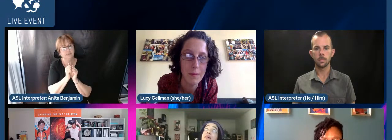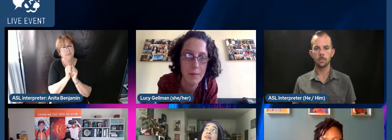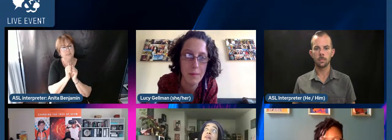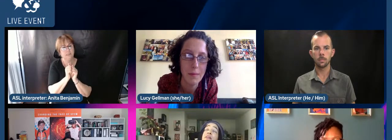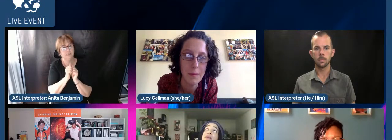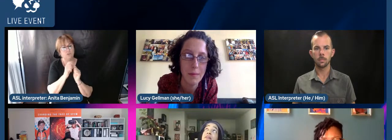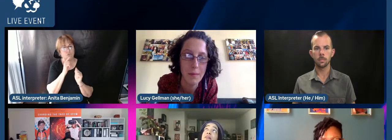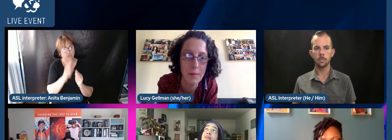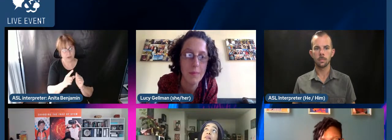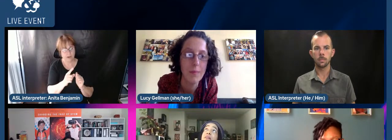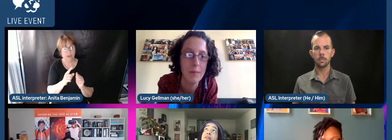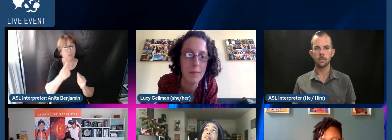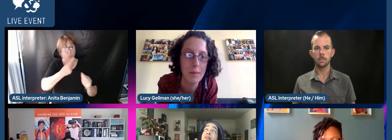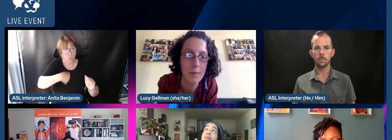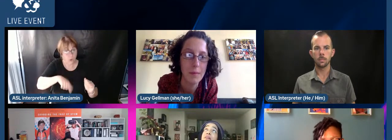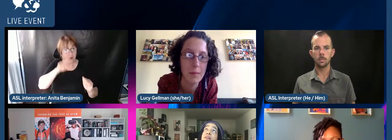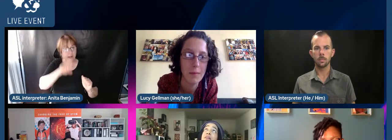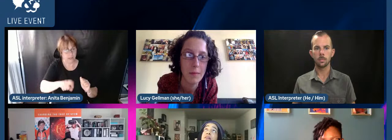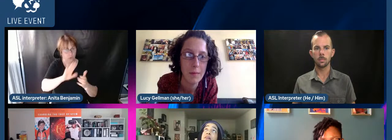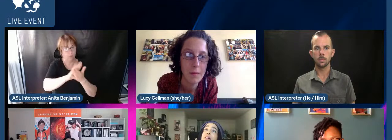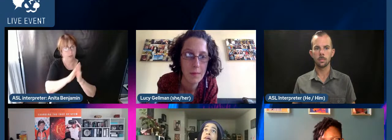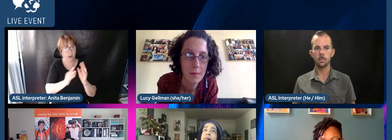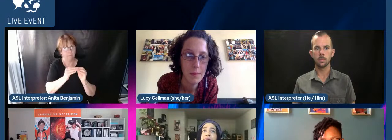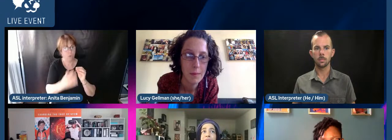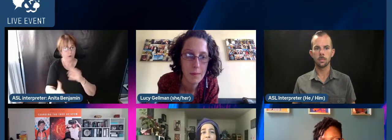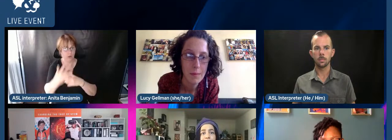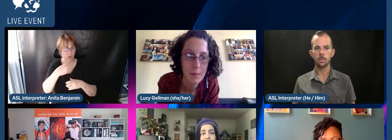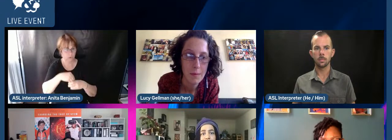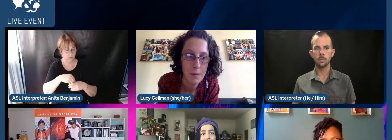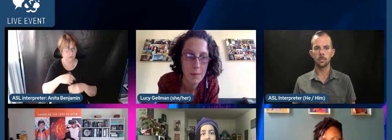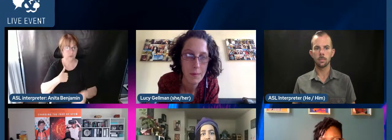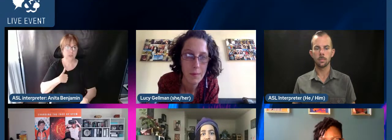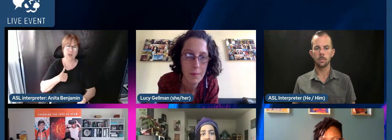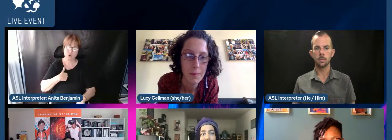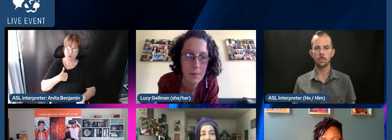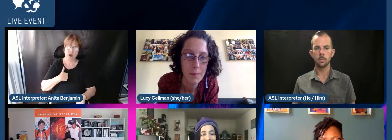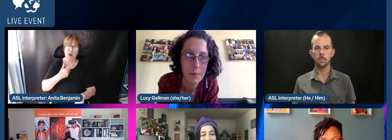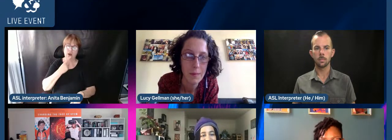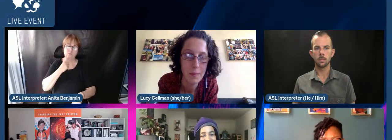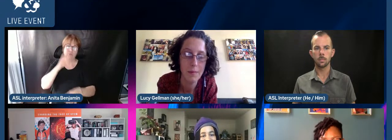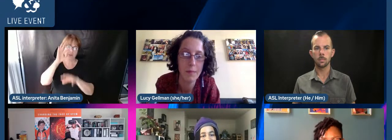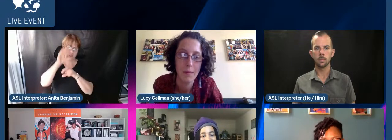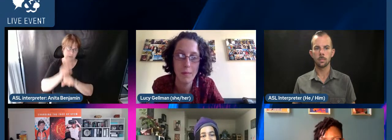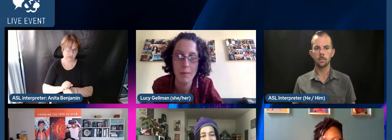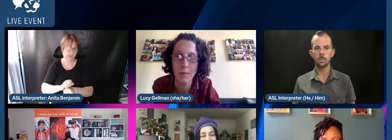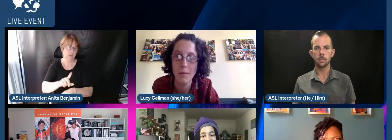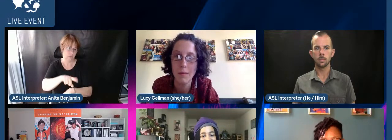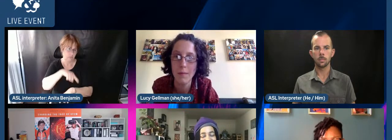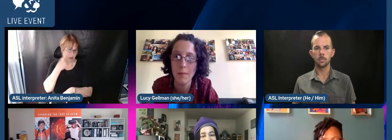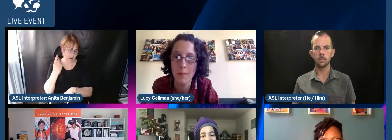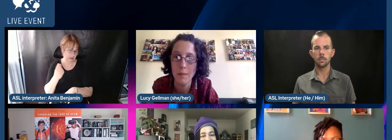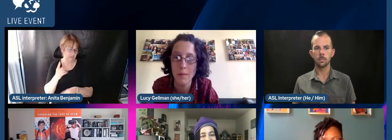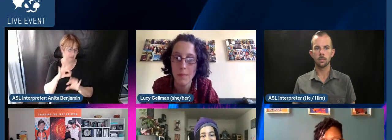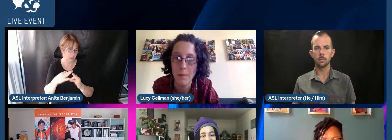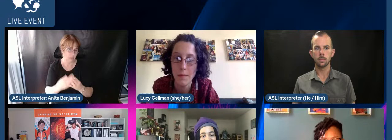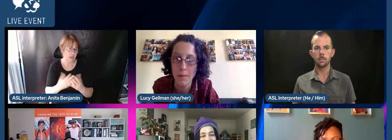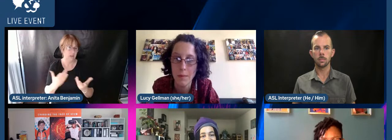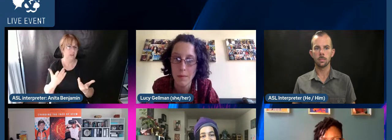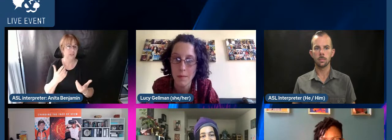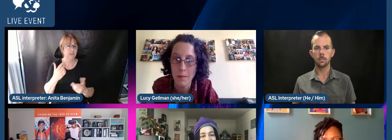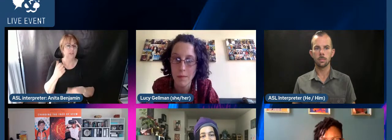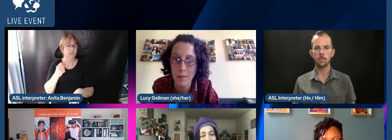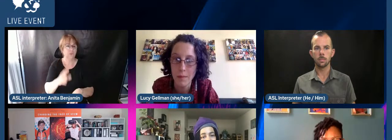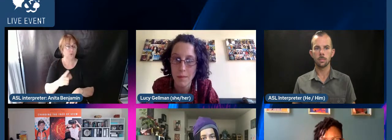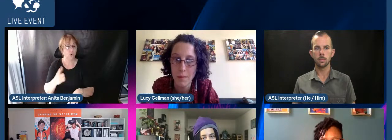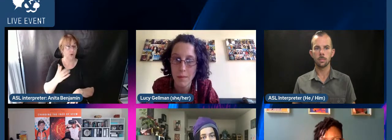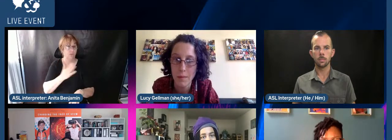more inclusive. Now, I come from a traditional Black family, by the way. Okay, so, you know, you come to our house